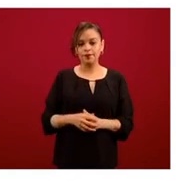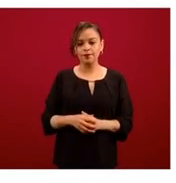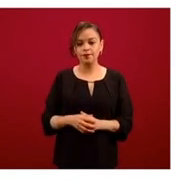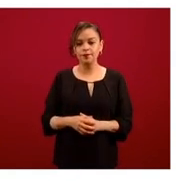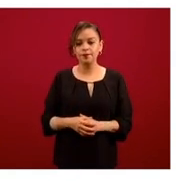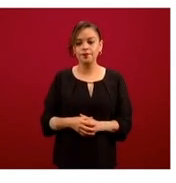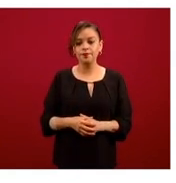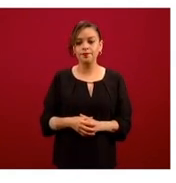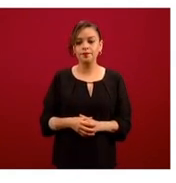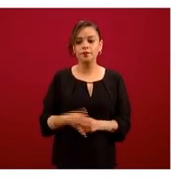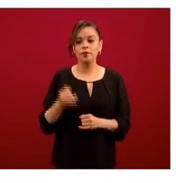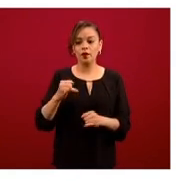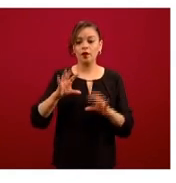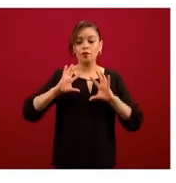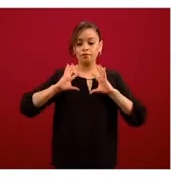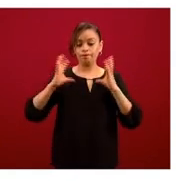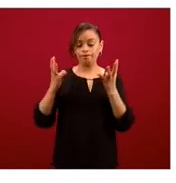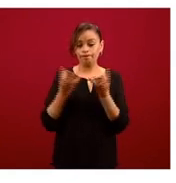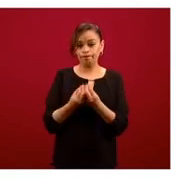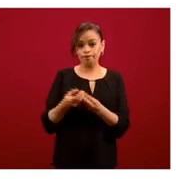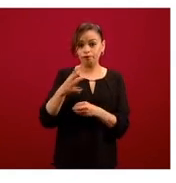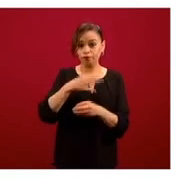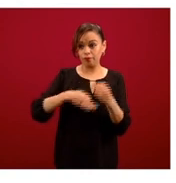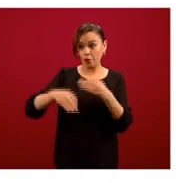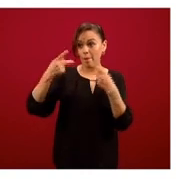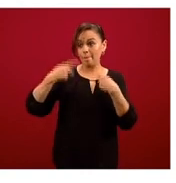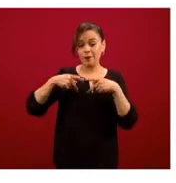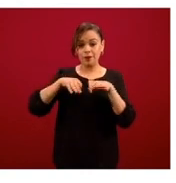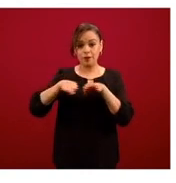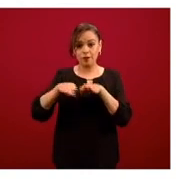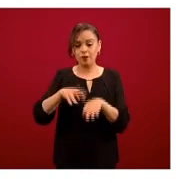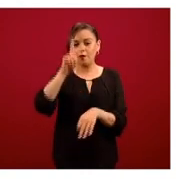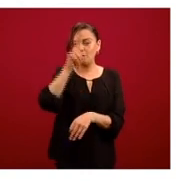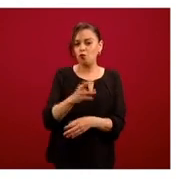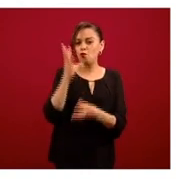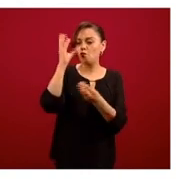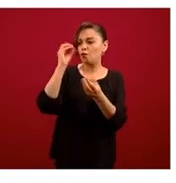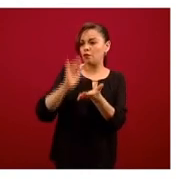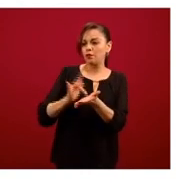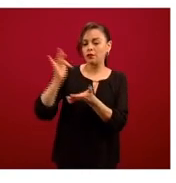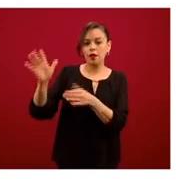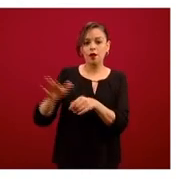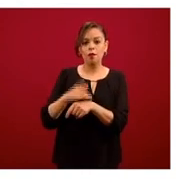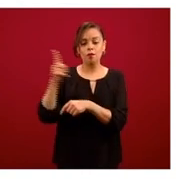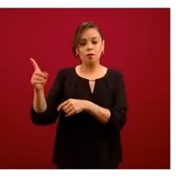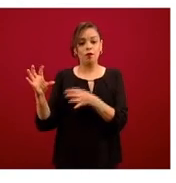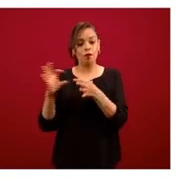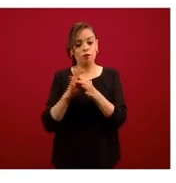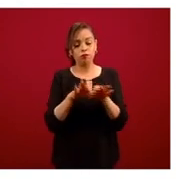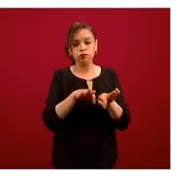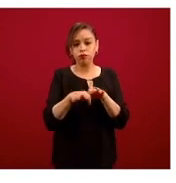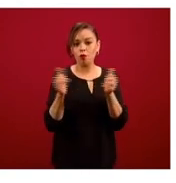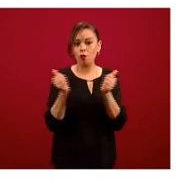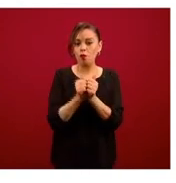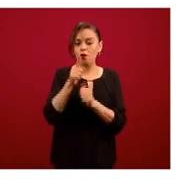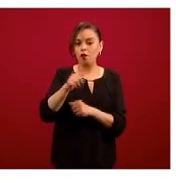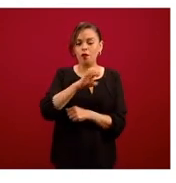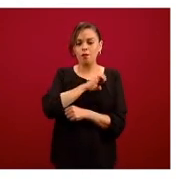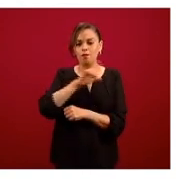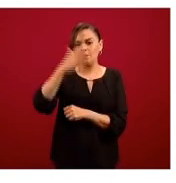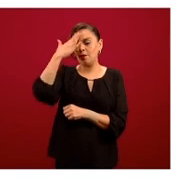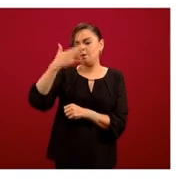COFEPRIS and Dr. Novello, and also the staff working with them,